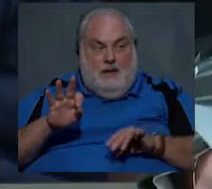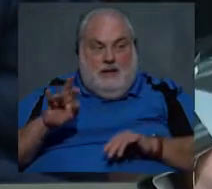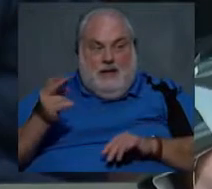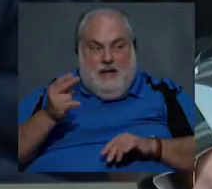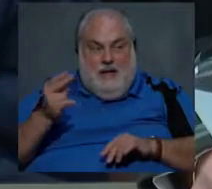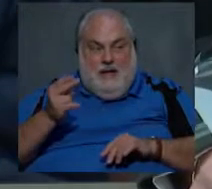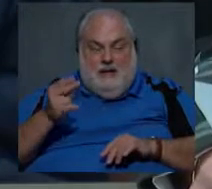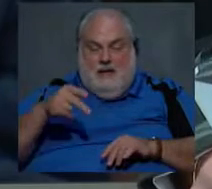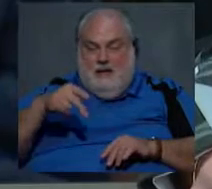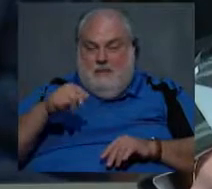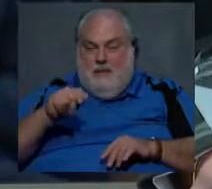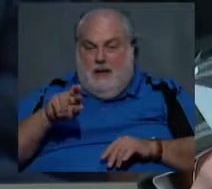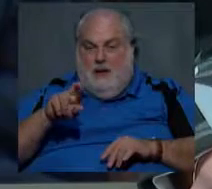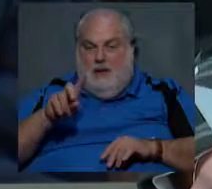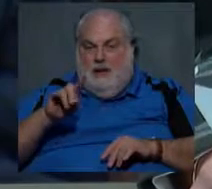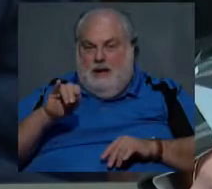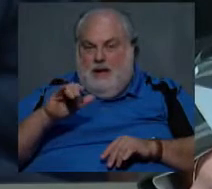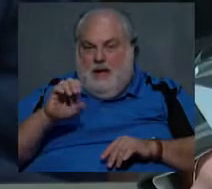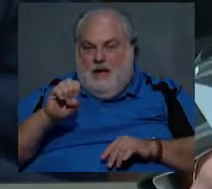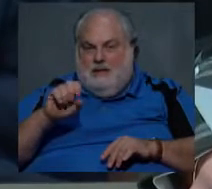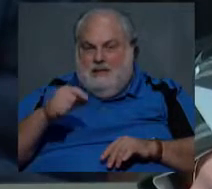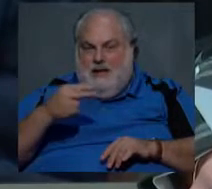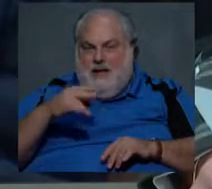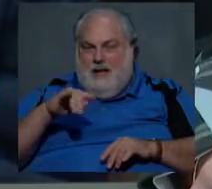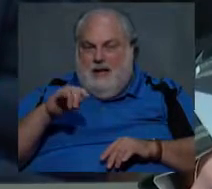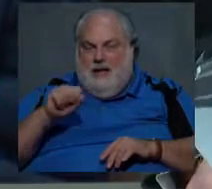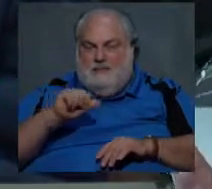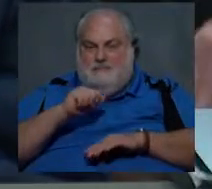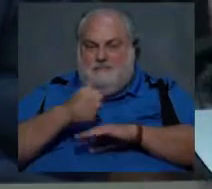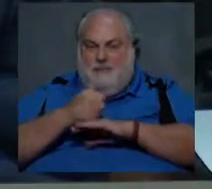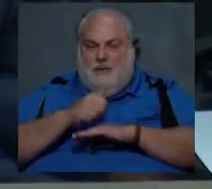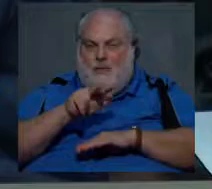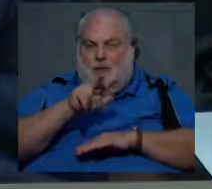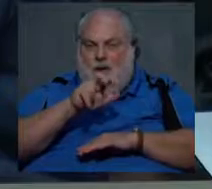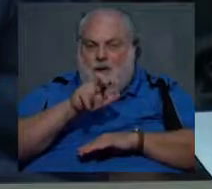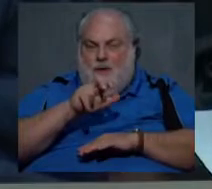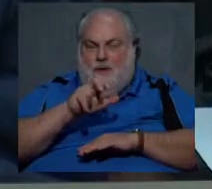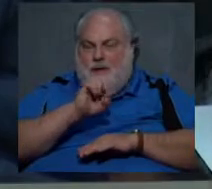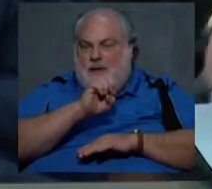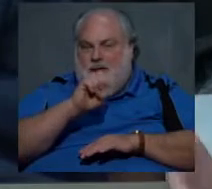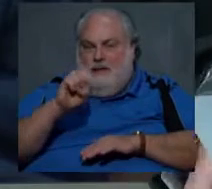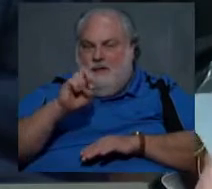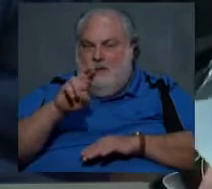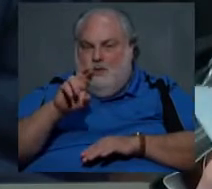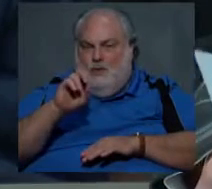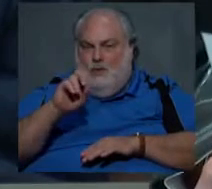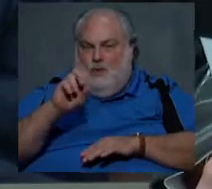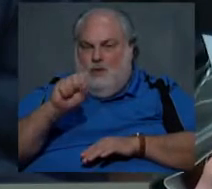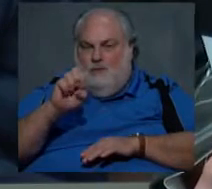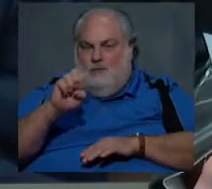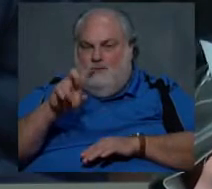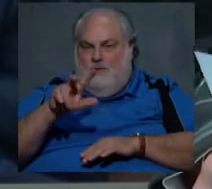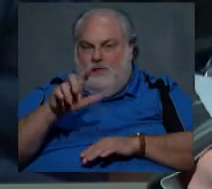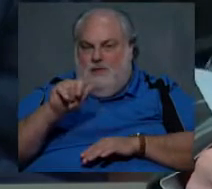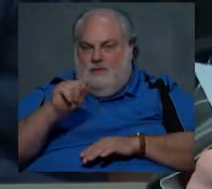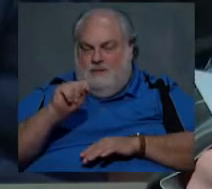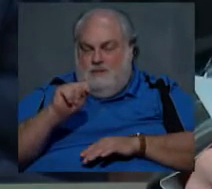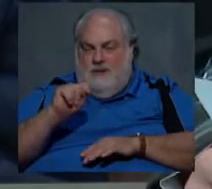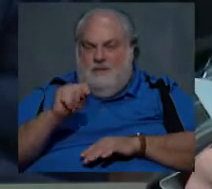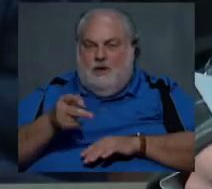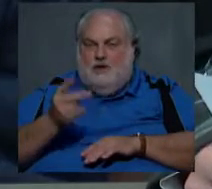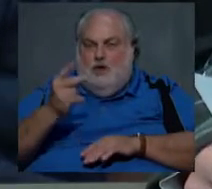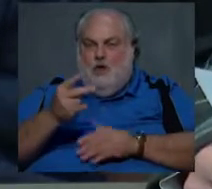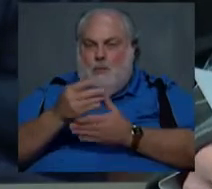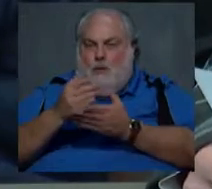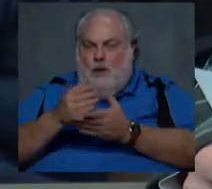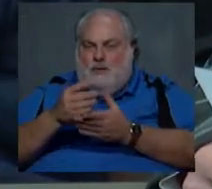Z-5239-H, Paradise Heights Revised Short Form PCD, located at 300 East Roosevelt Road. The property consists of 2 tracts